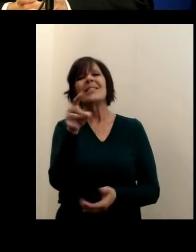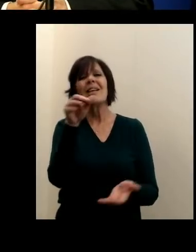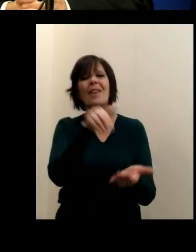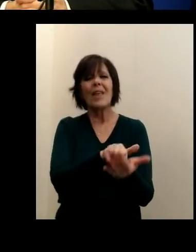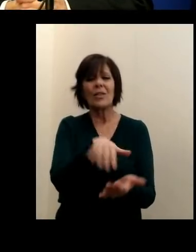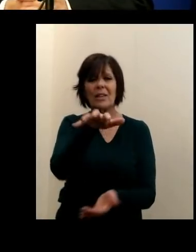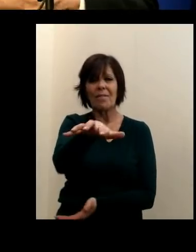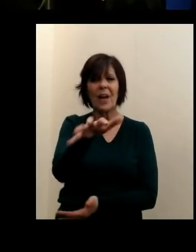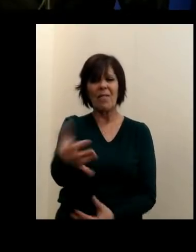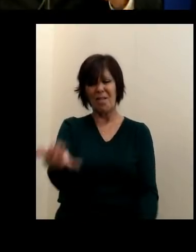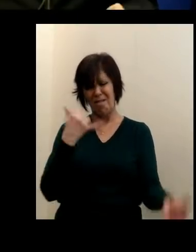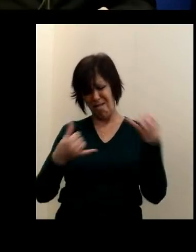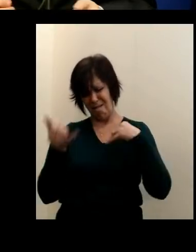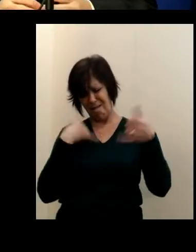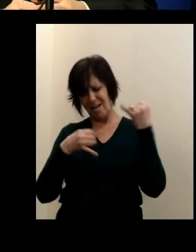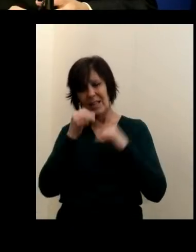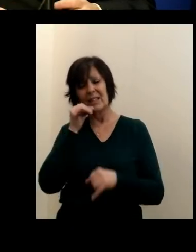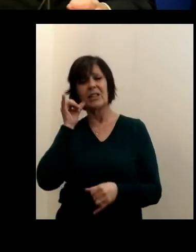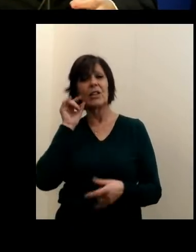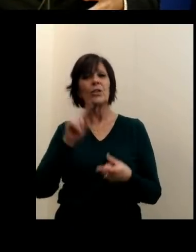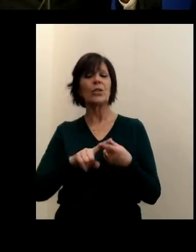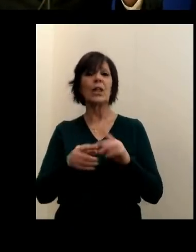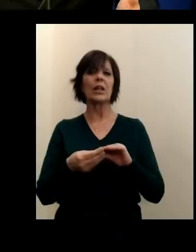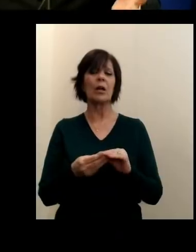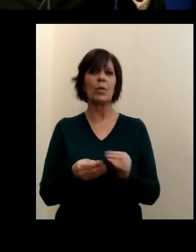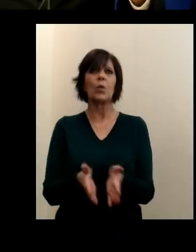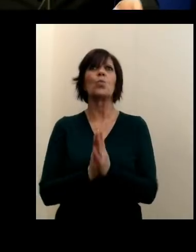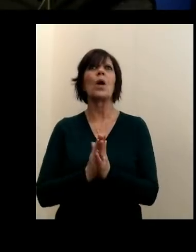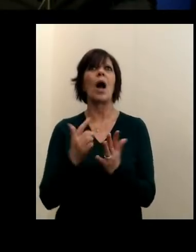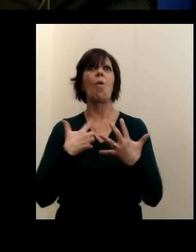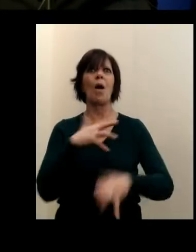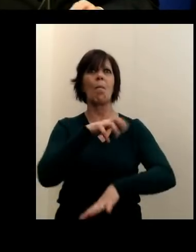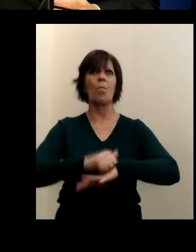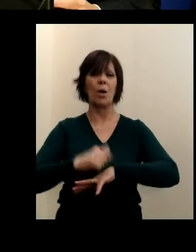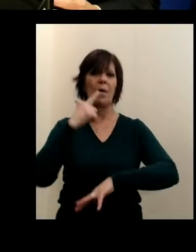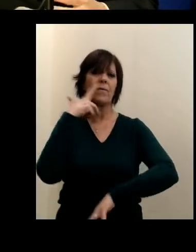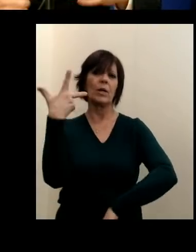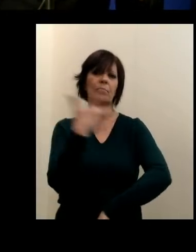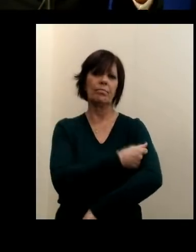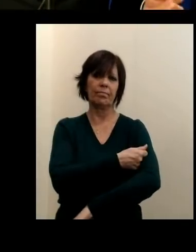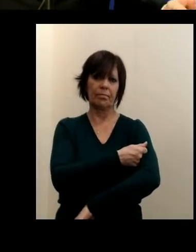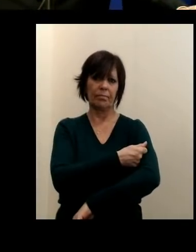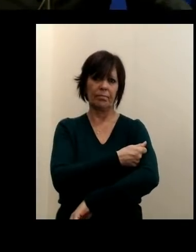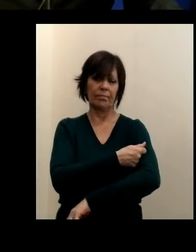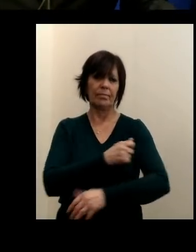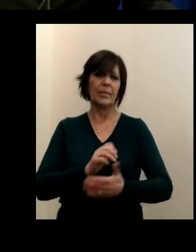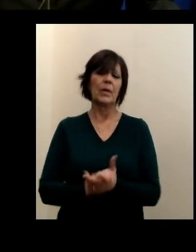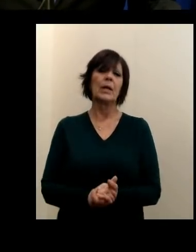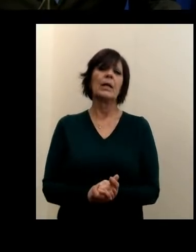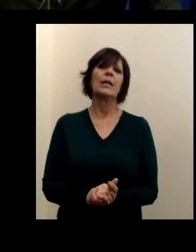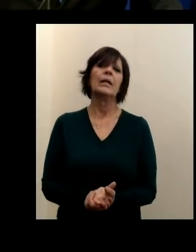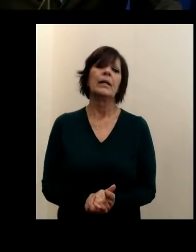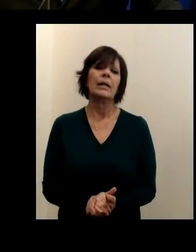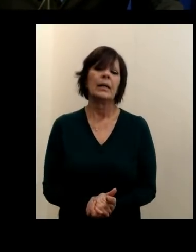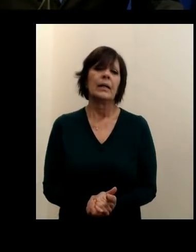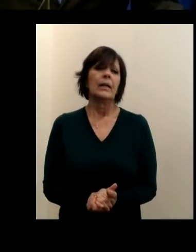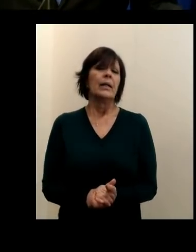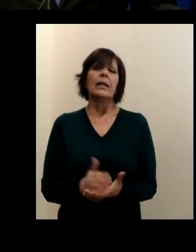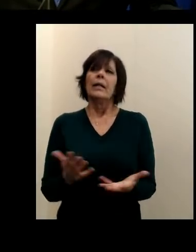18,500 calls yesterday to our general number requesting an appointment and trying to make an appointment for